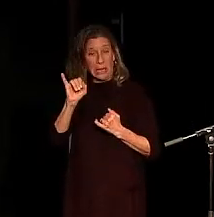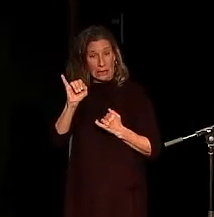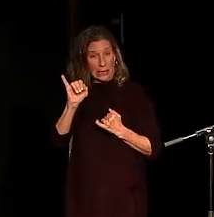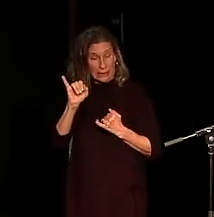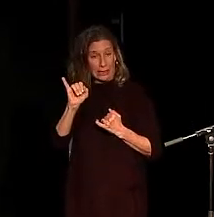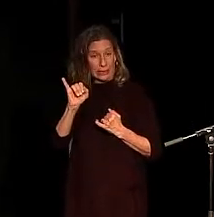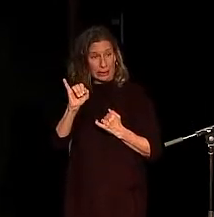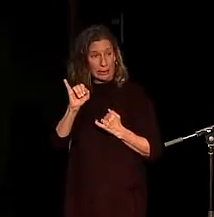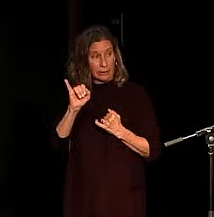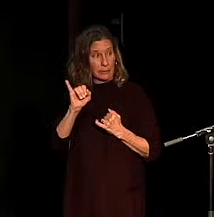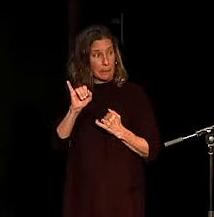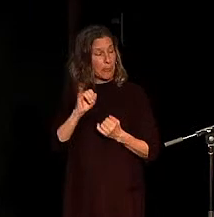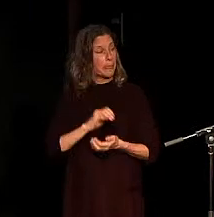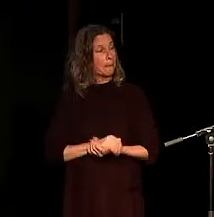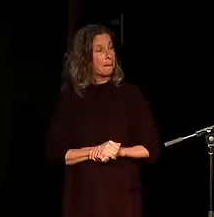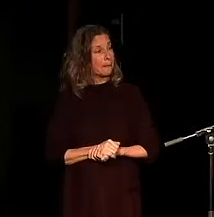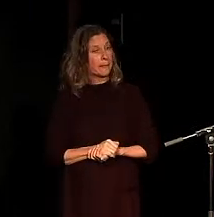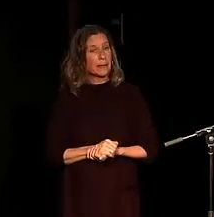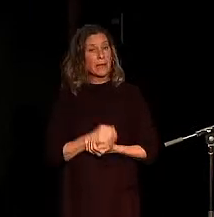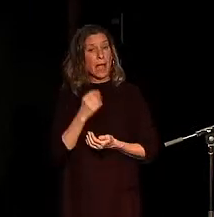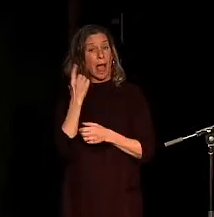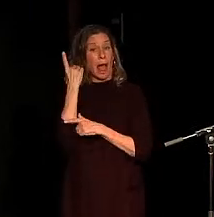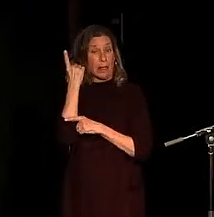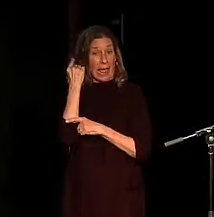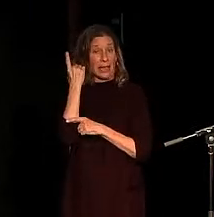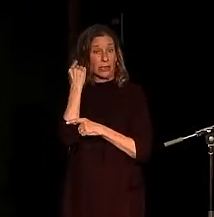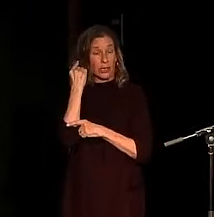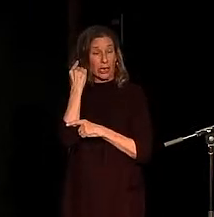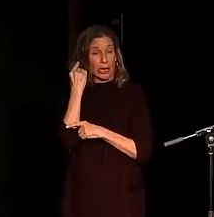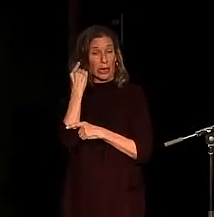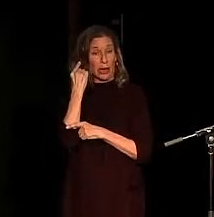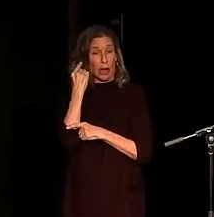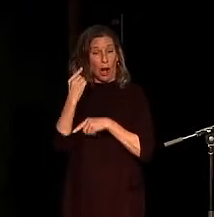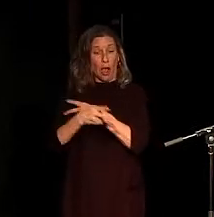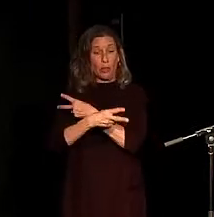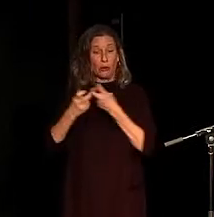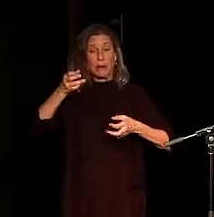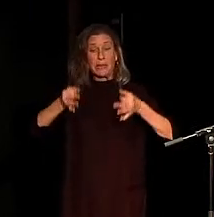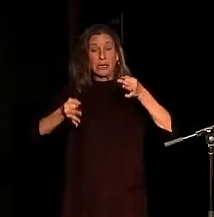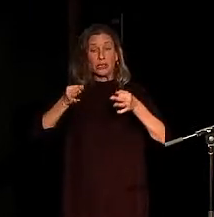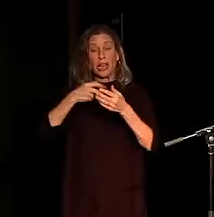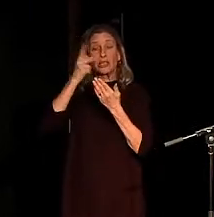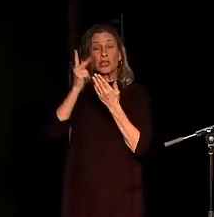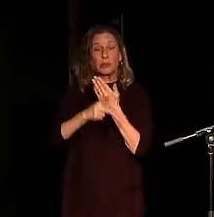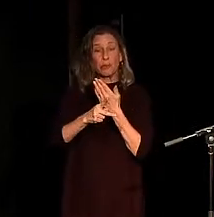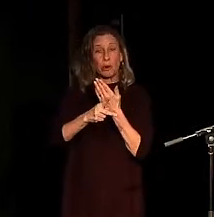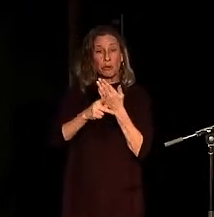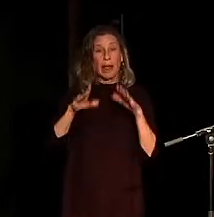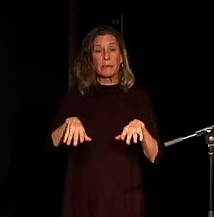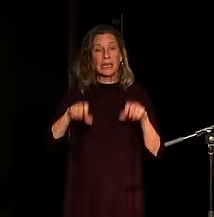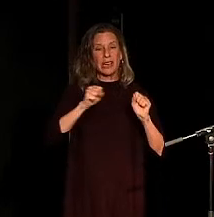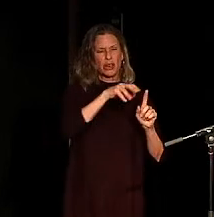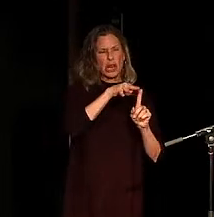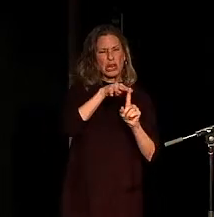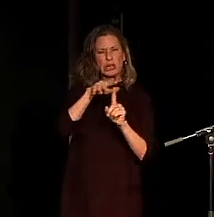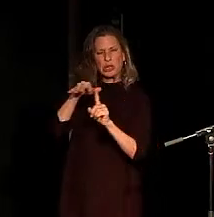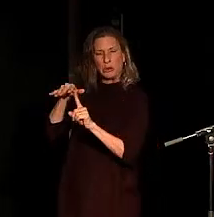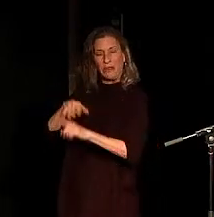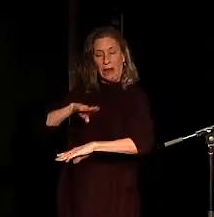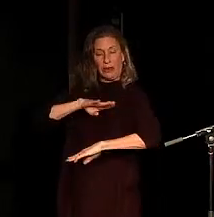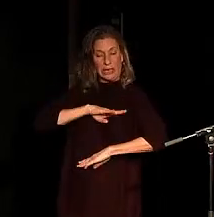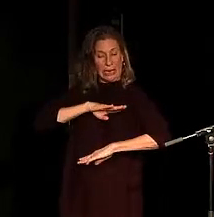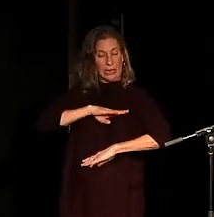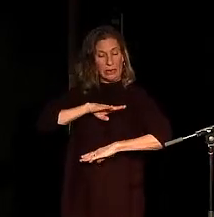maybe you may jump in too. Last year, the Criminal Justice Program conducted a student satisfaction survey for its